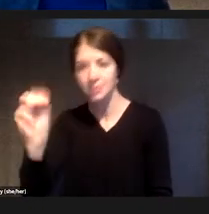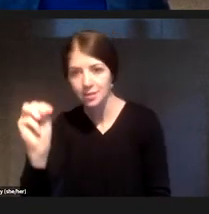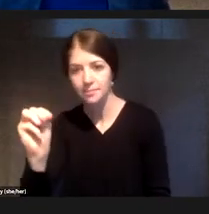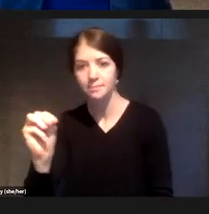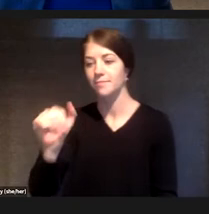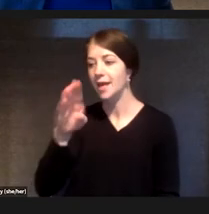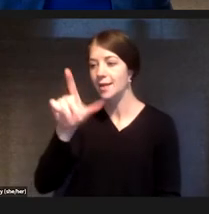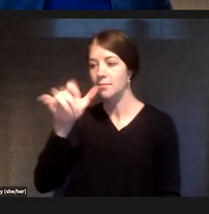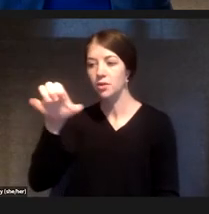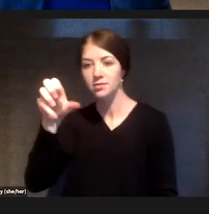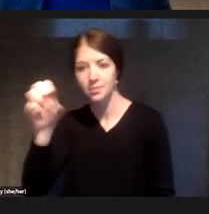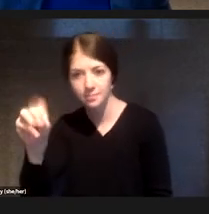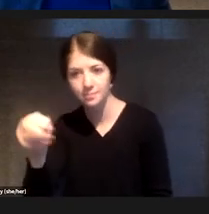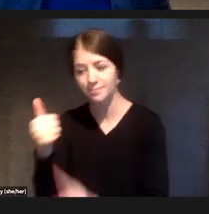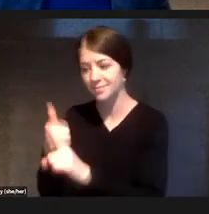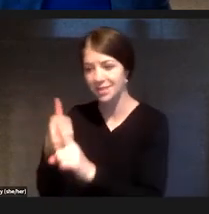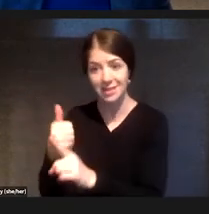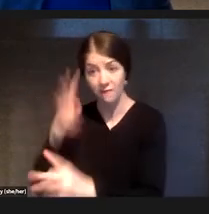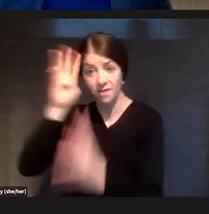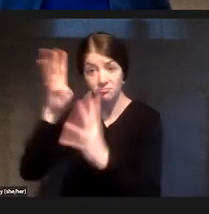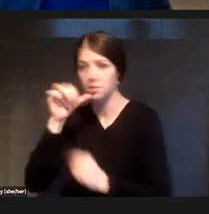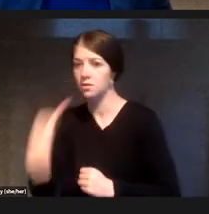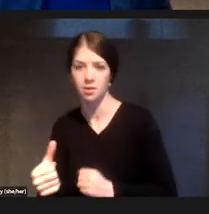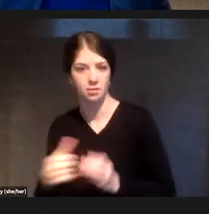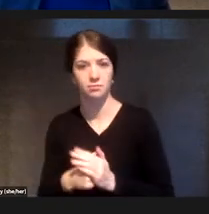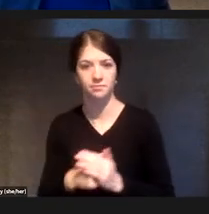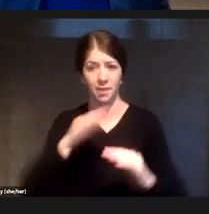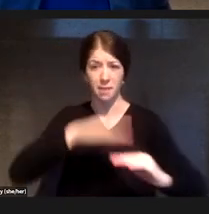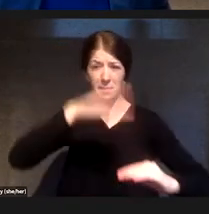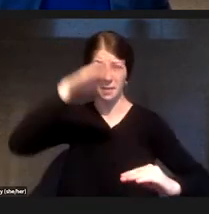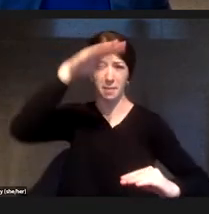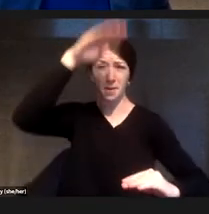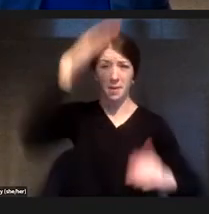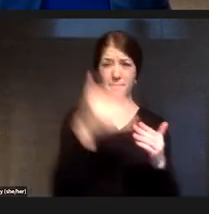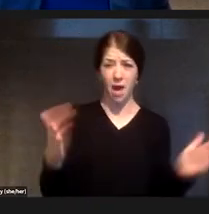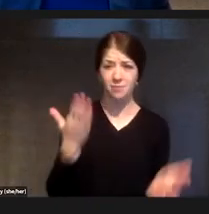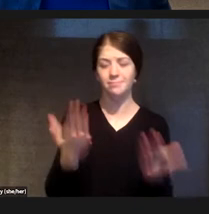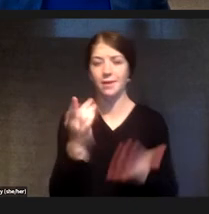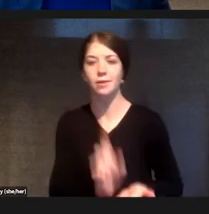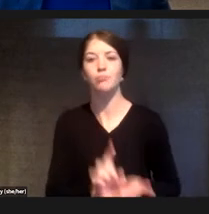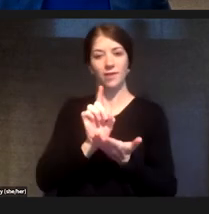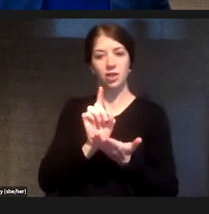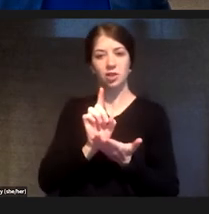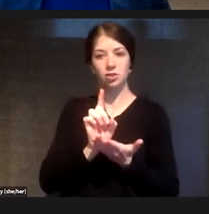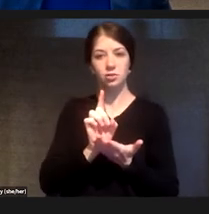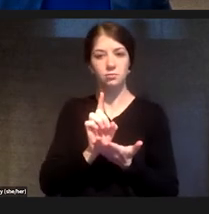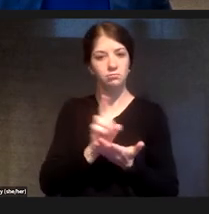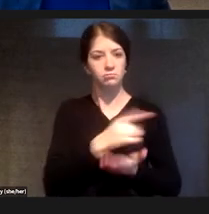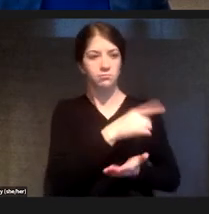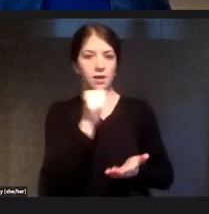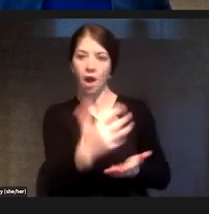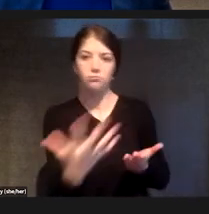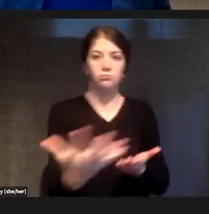same vein, all of those boxes that the tall individual is standing on may be privileges that they did not do anything to create